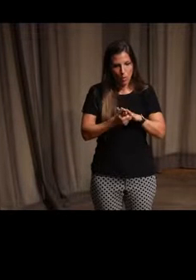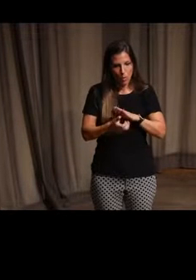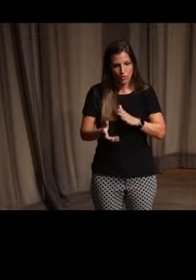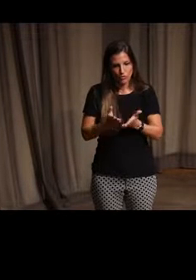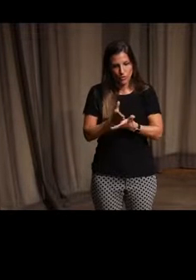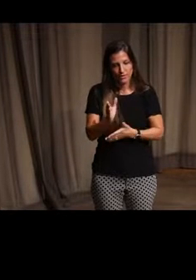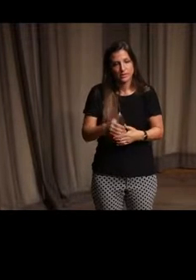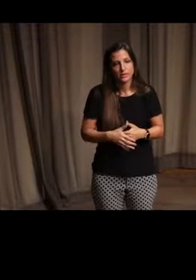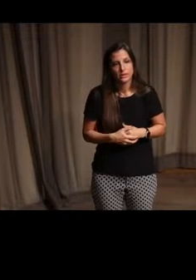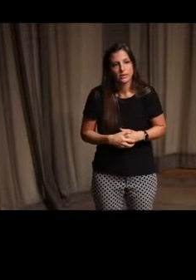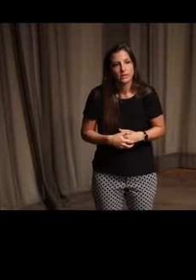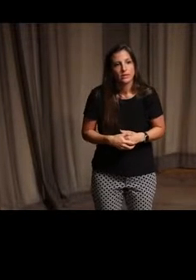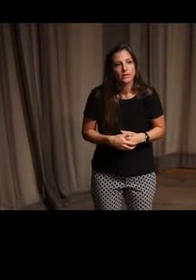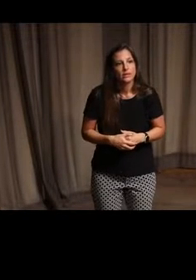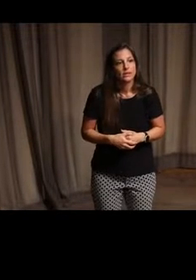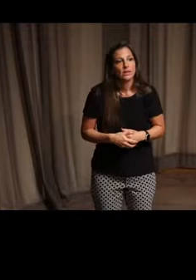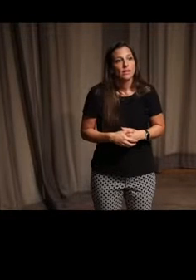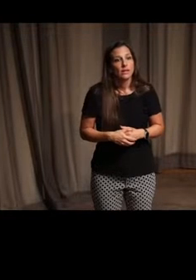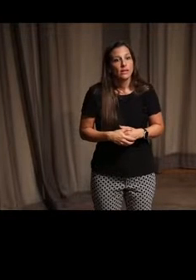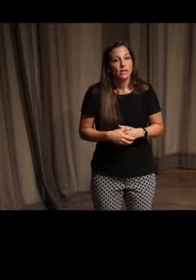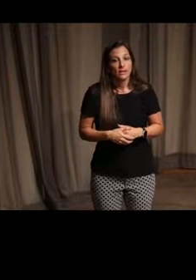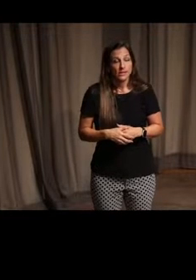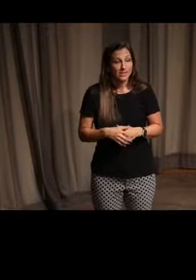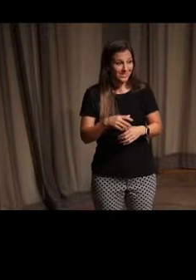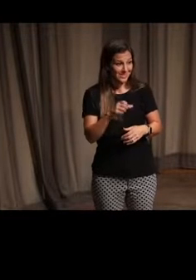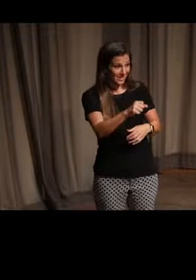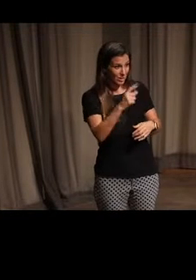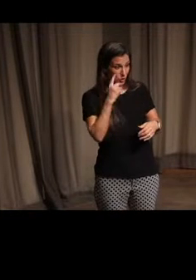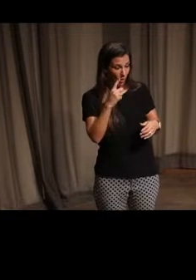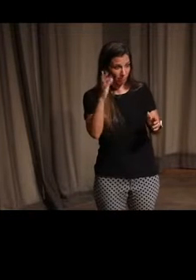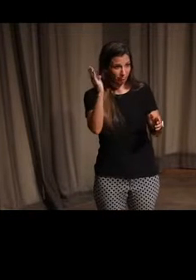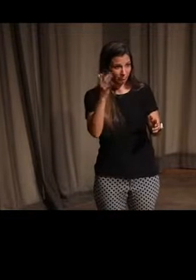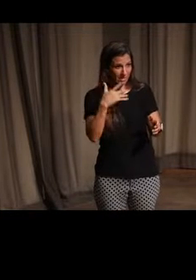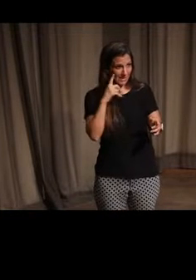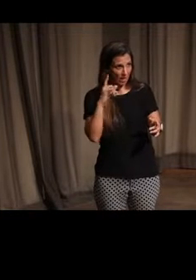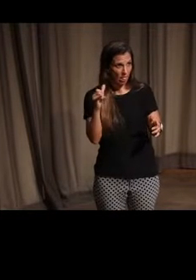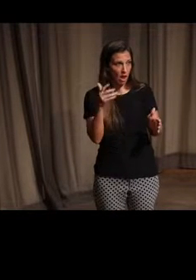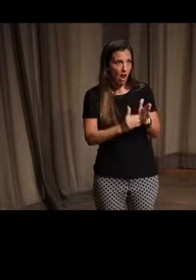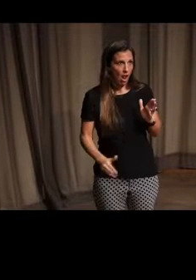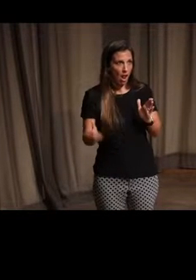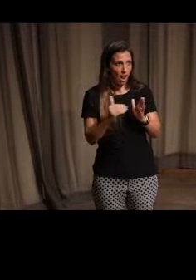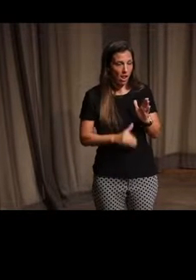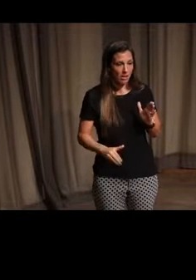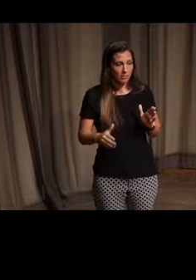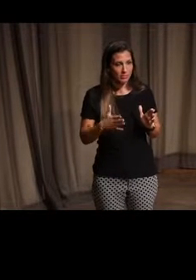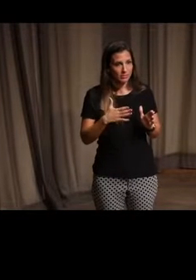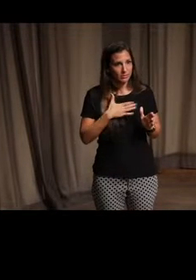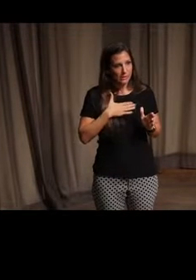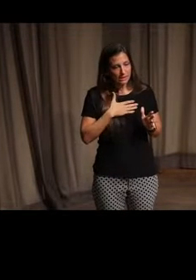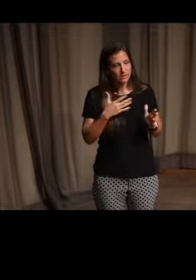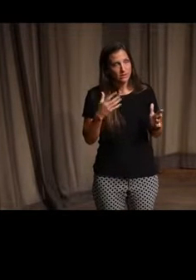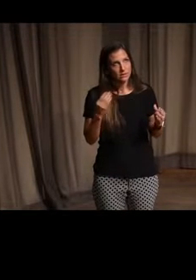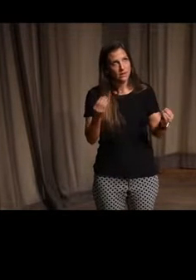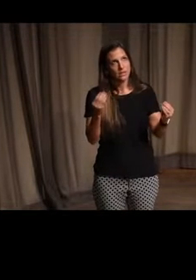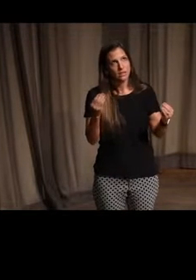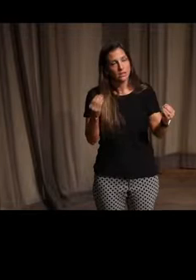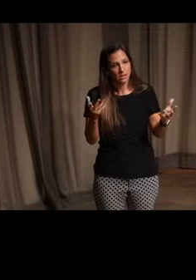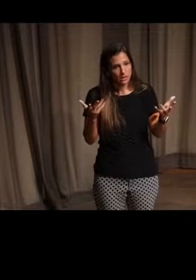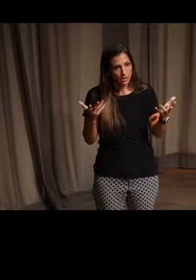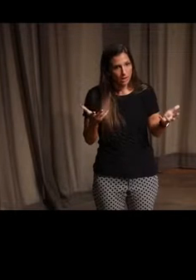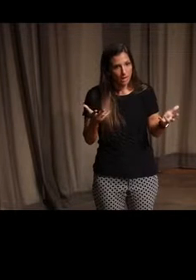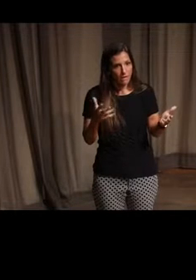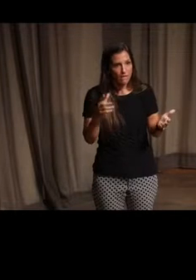that I preach, and I sound like a broken record, but vote, please, for the love of God, you